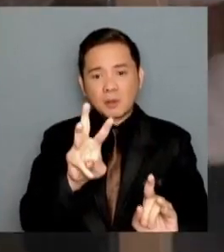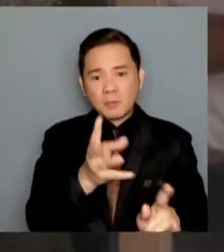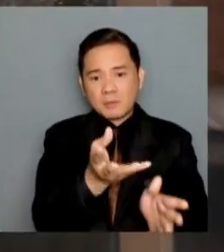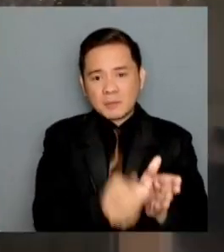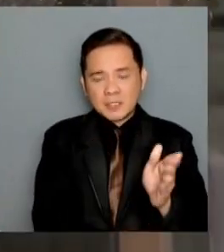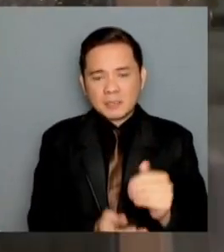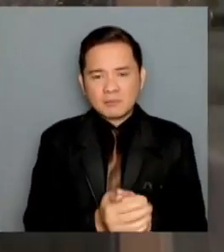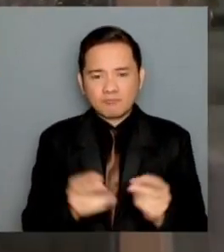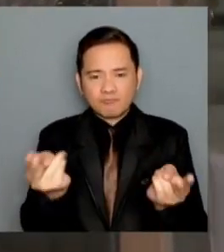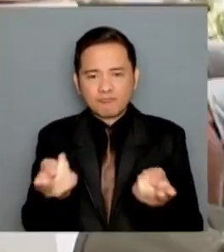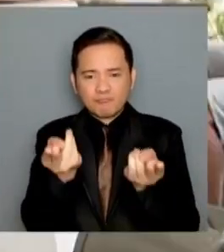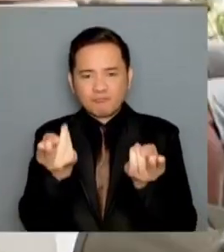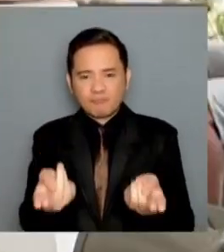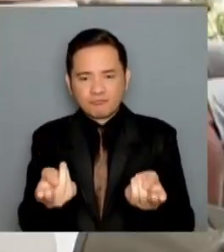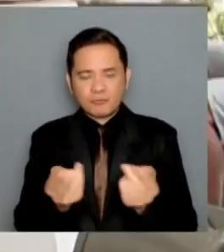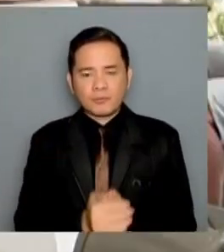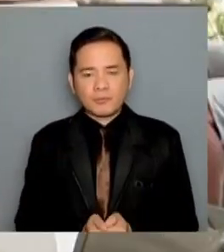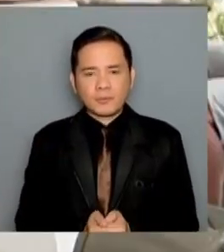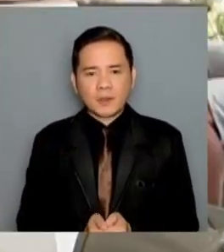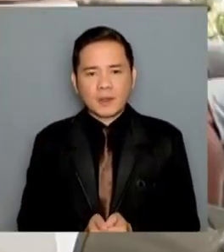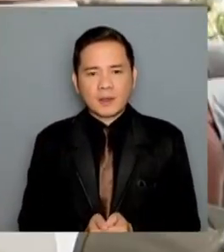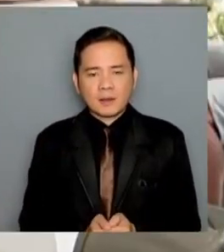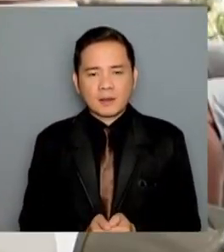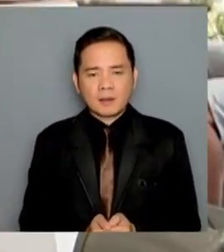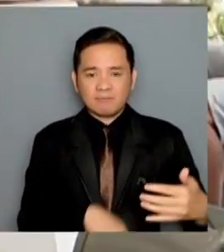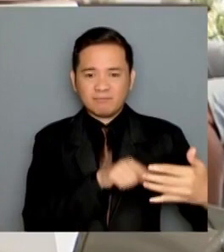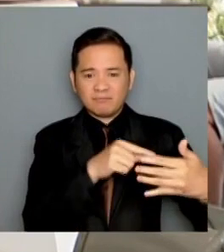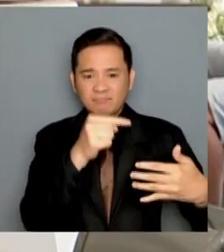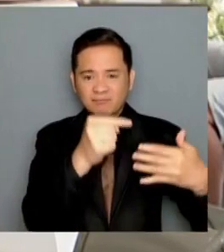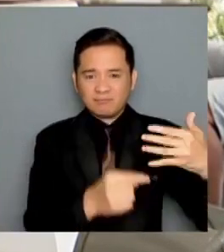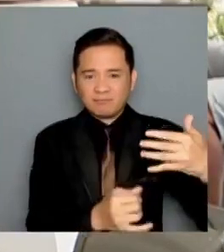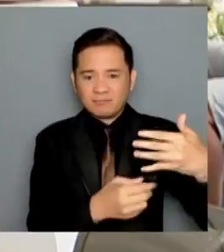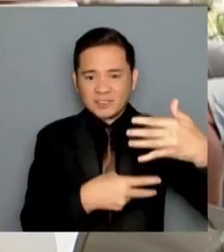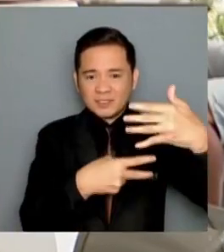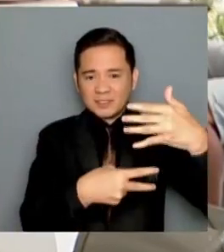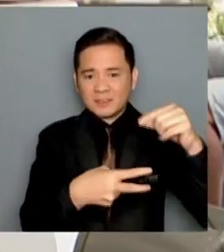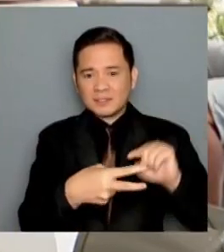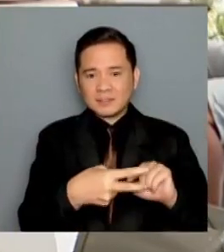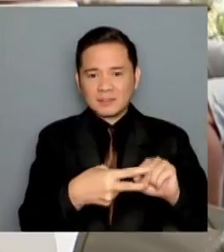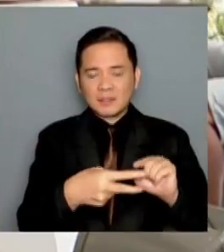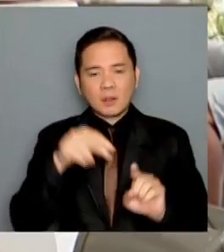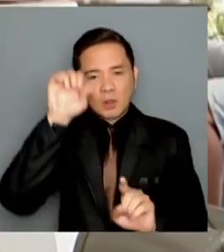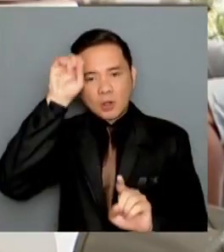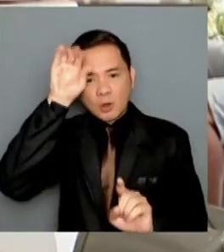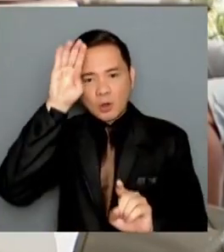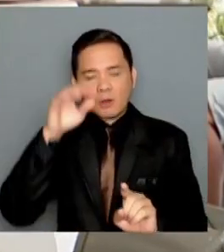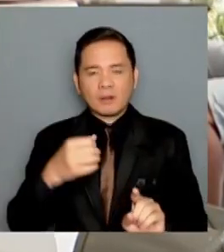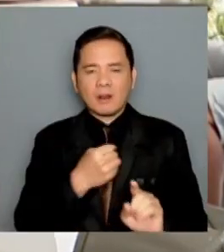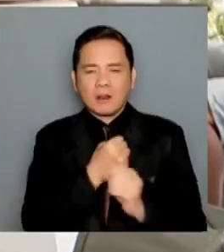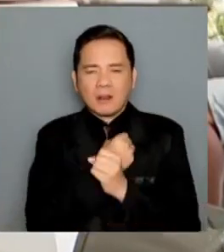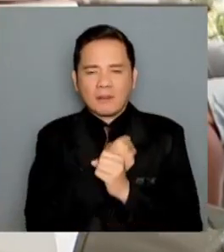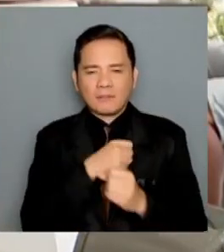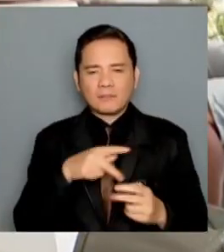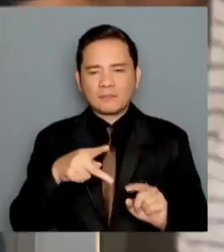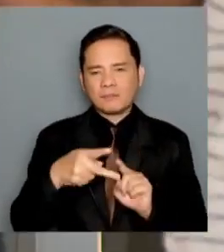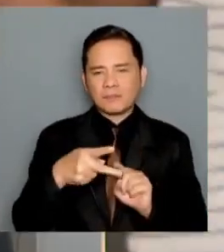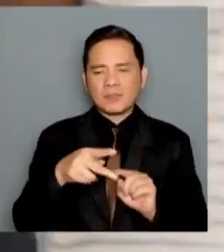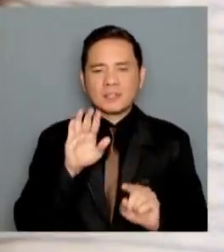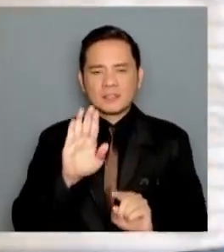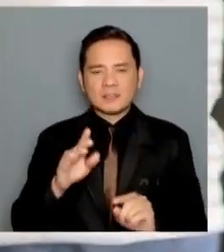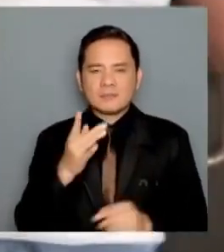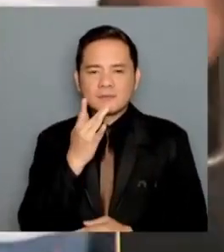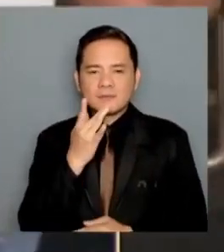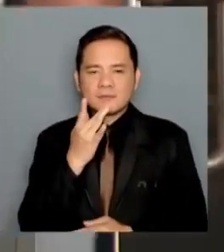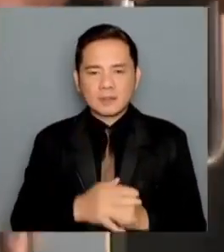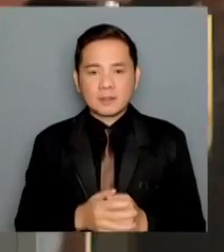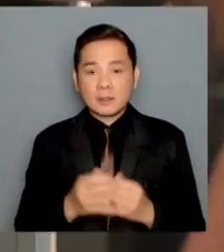Matt, being the youngest among 7 siblings, was the favorite of his grandfather. The family is now seeking for justice for Matt, who